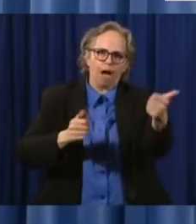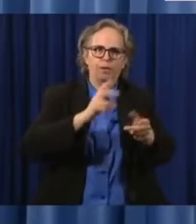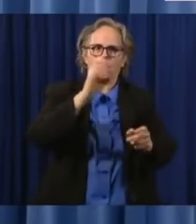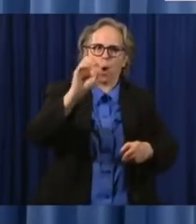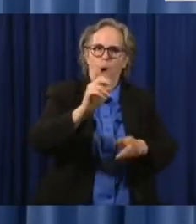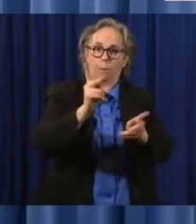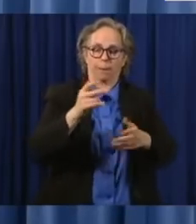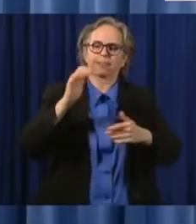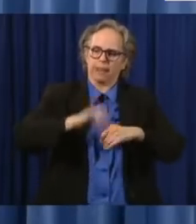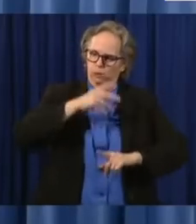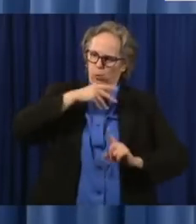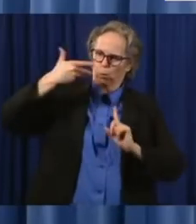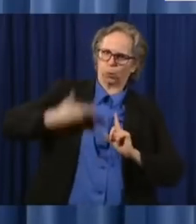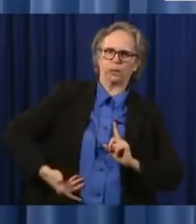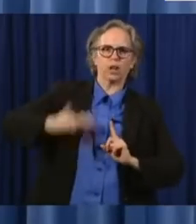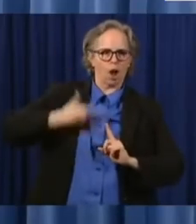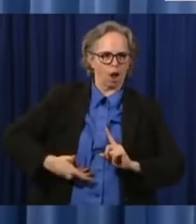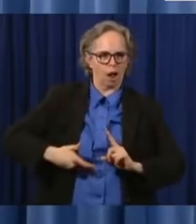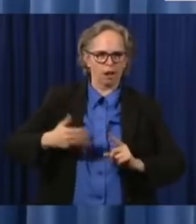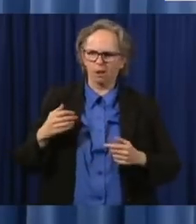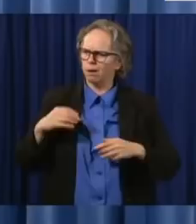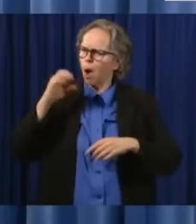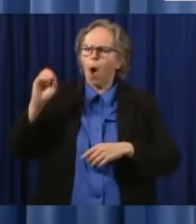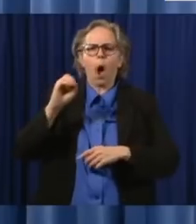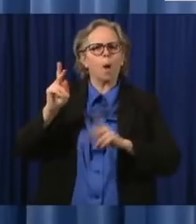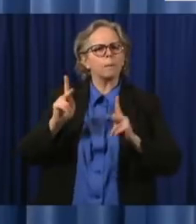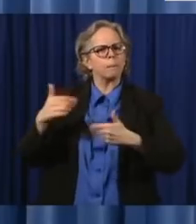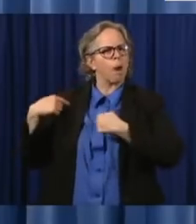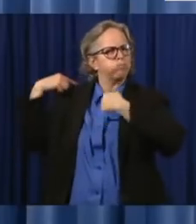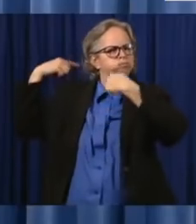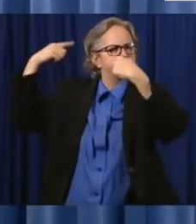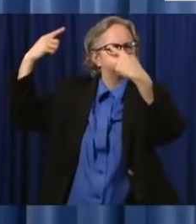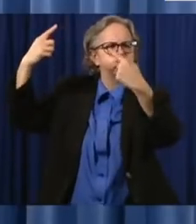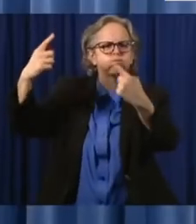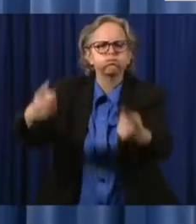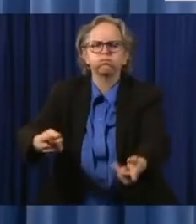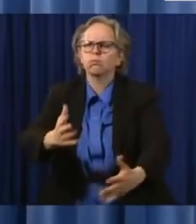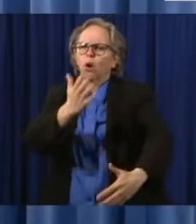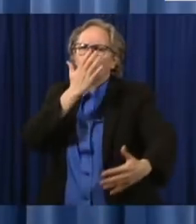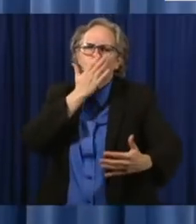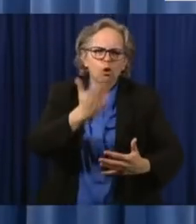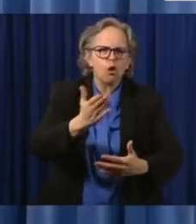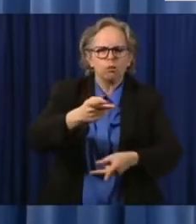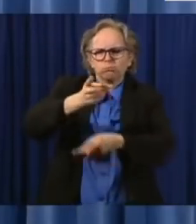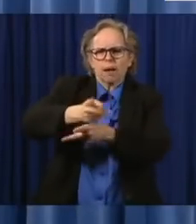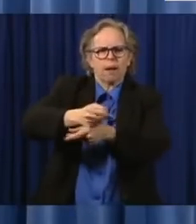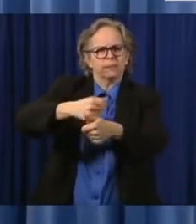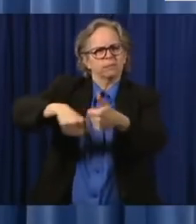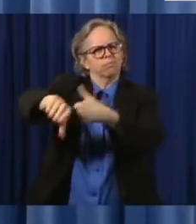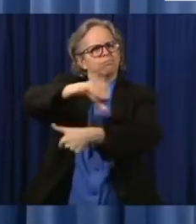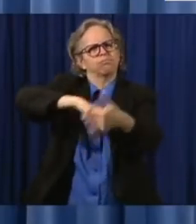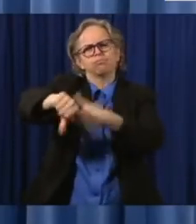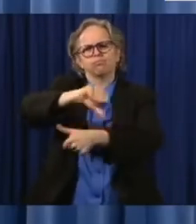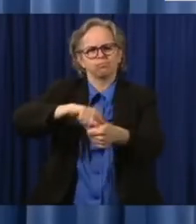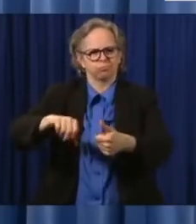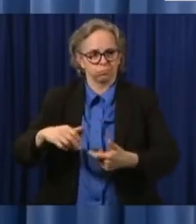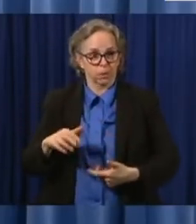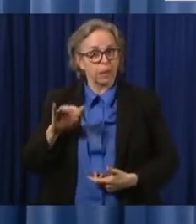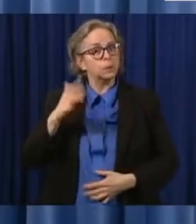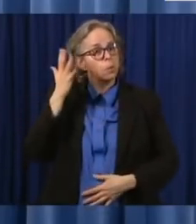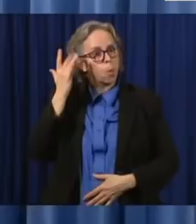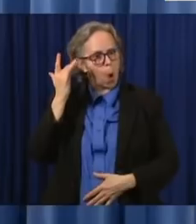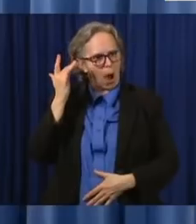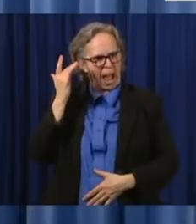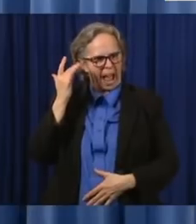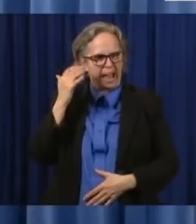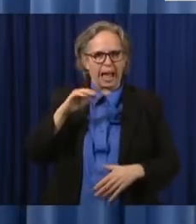very, very well for the past several months. It's how we flatten the curve. That's how we have helped slow the spread